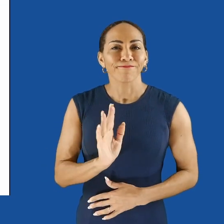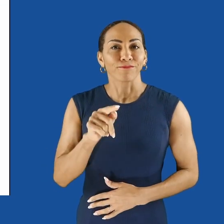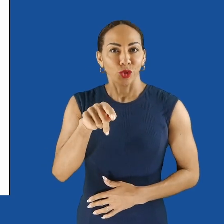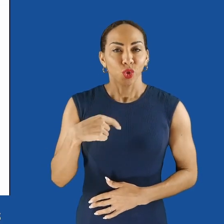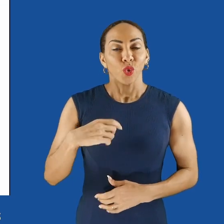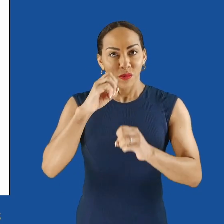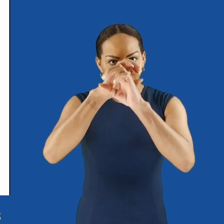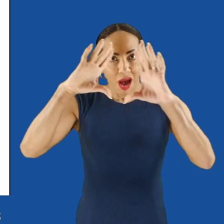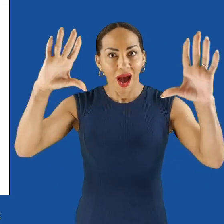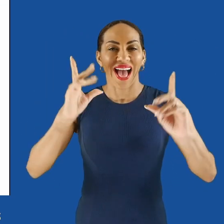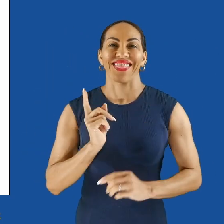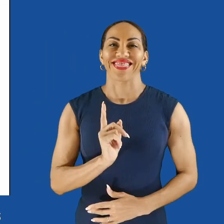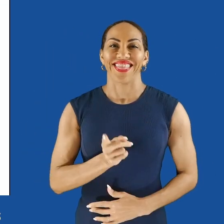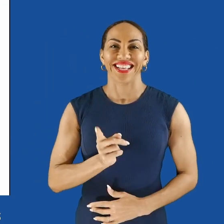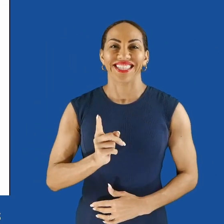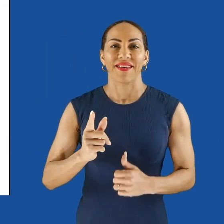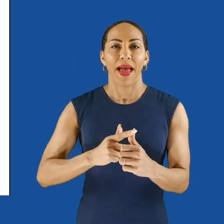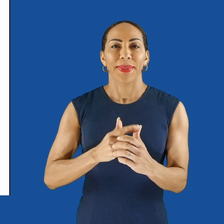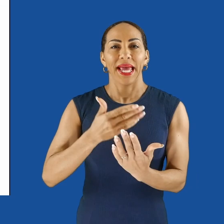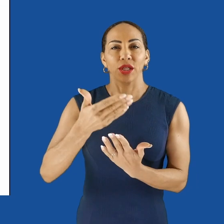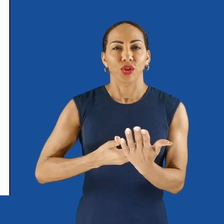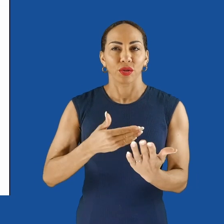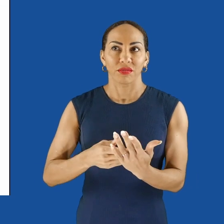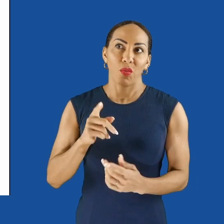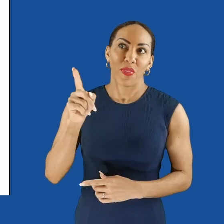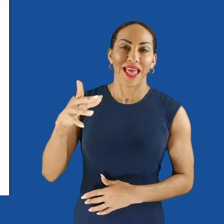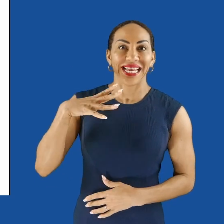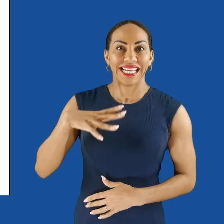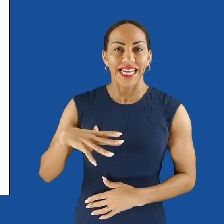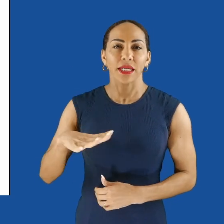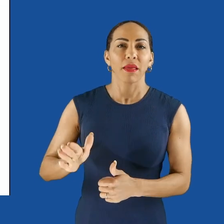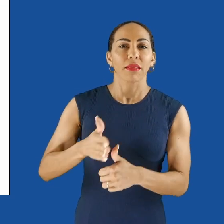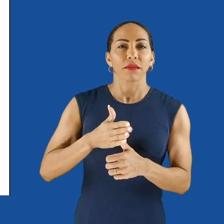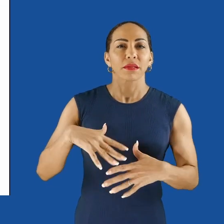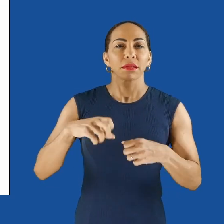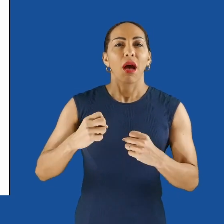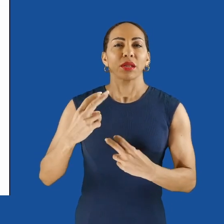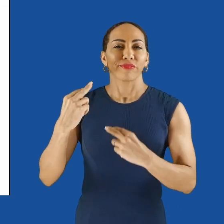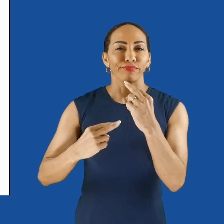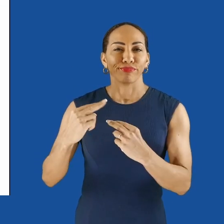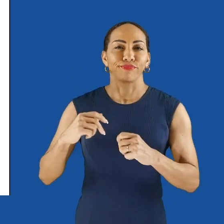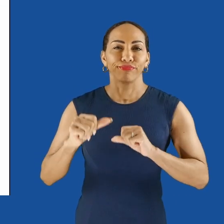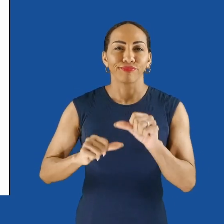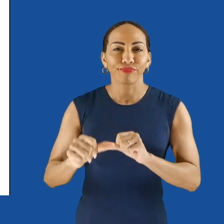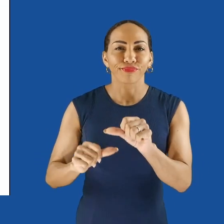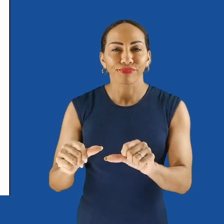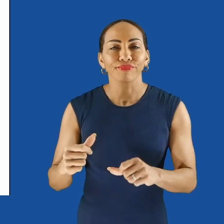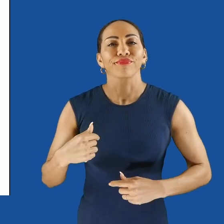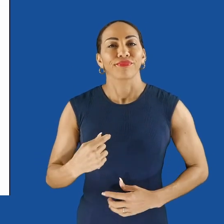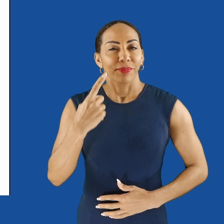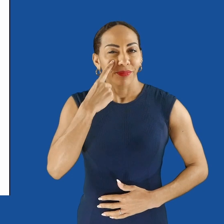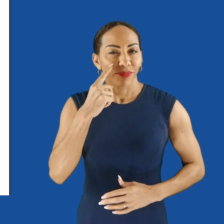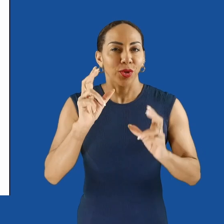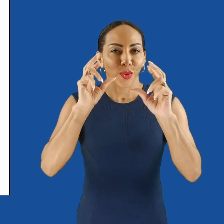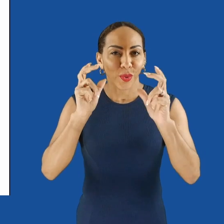within the form and the kind of information that Access to Work needs at this stage of the process. So I've gone and Googled